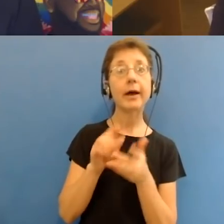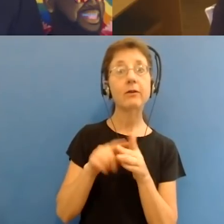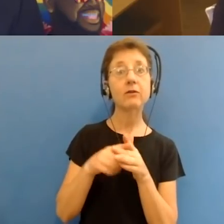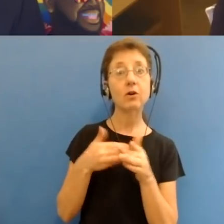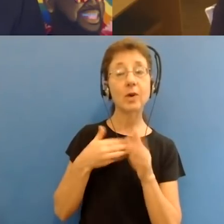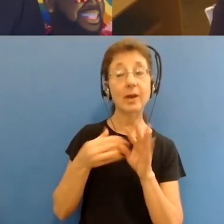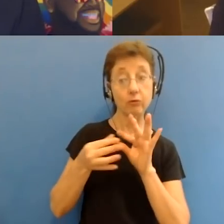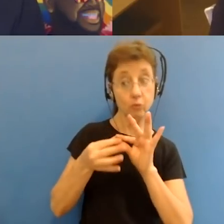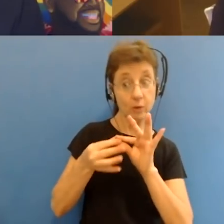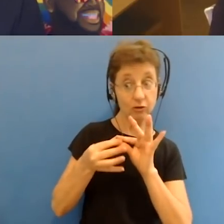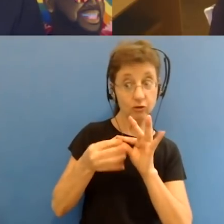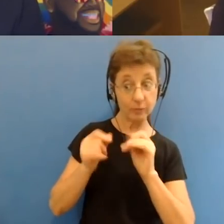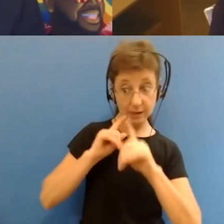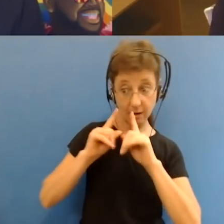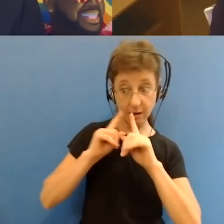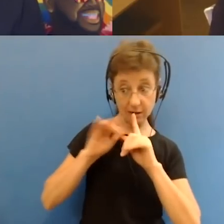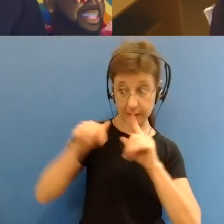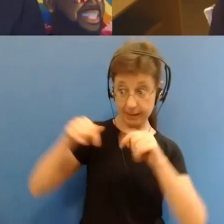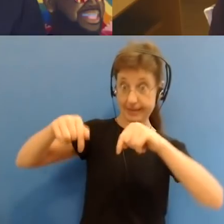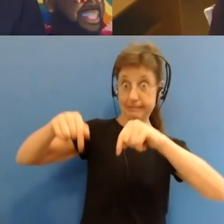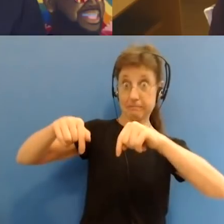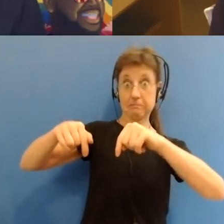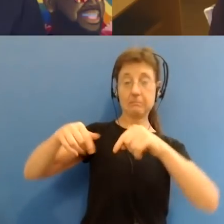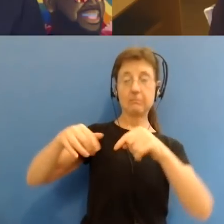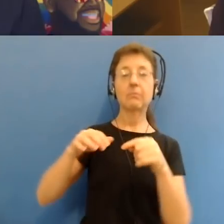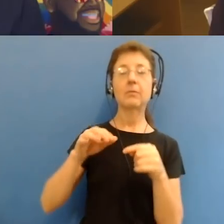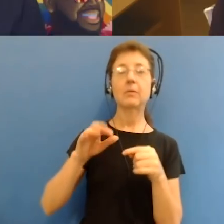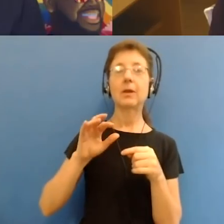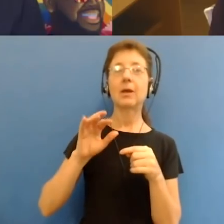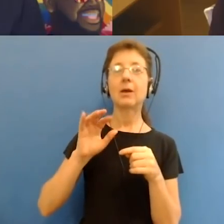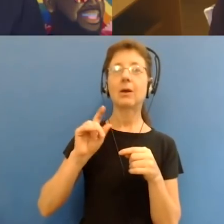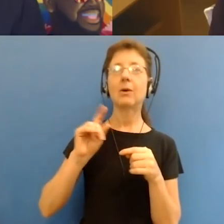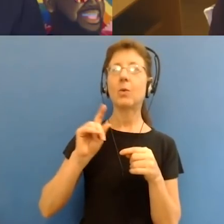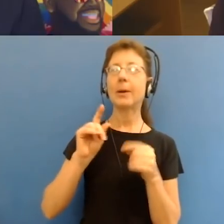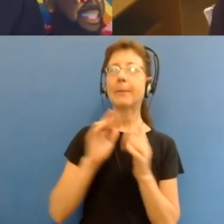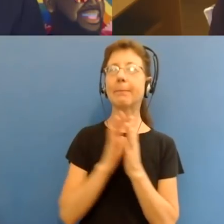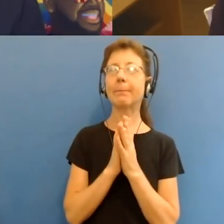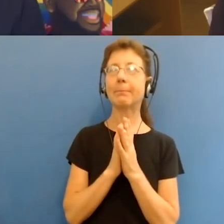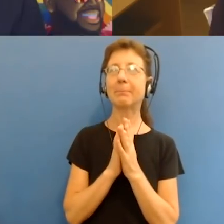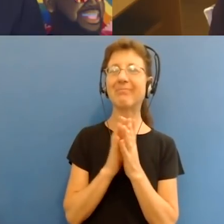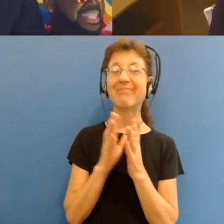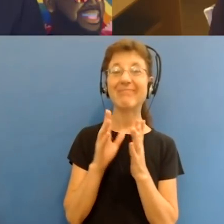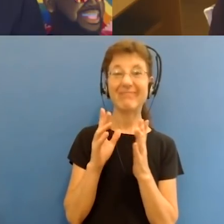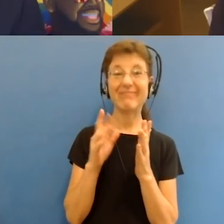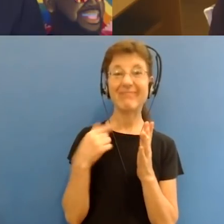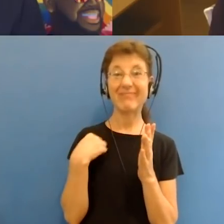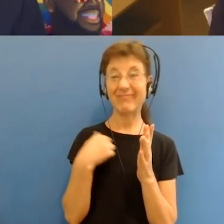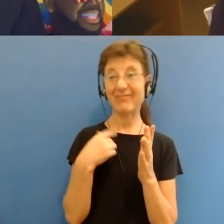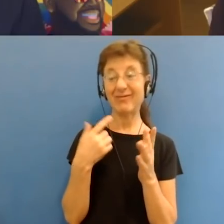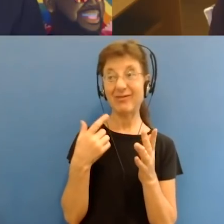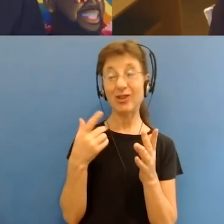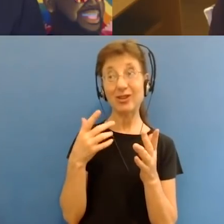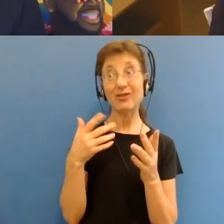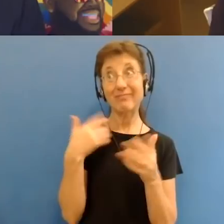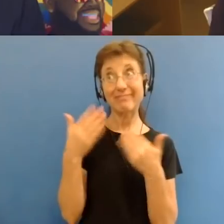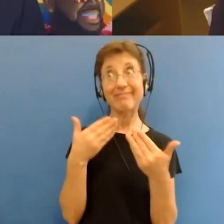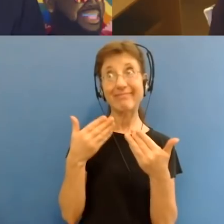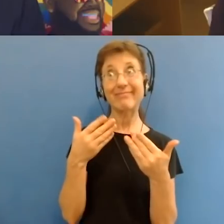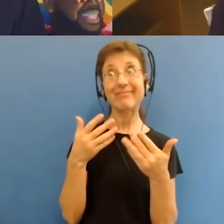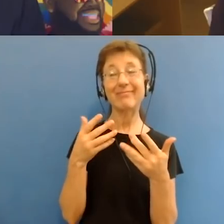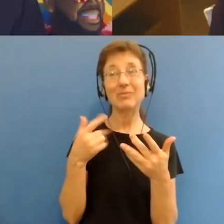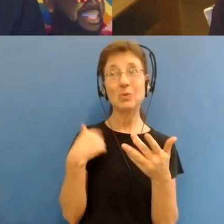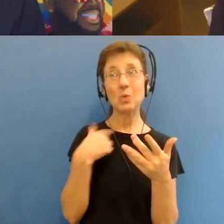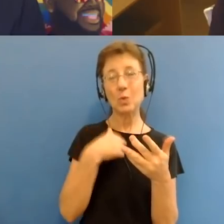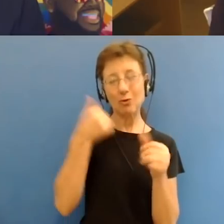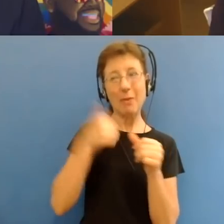dialogues like this, where it's always remembering that, yeah, we're all trying to do our best. You know, we're all